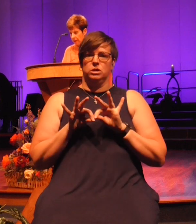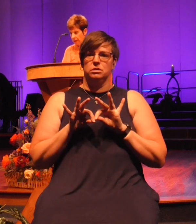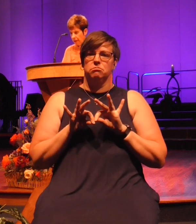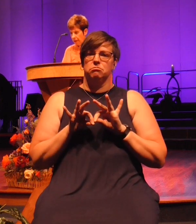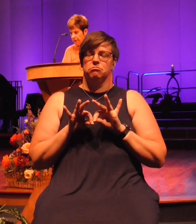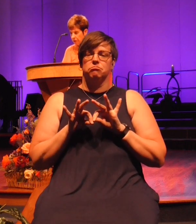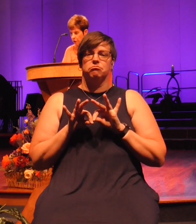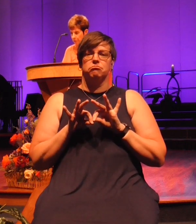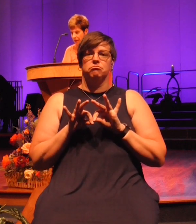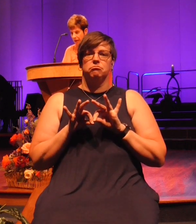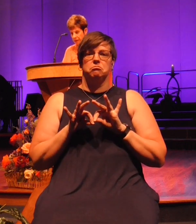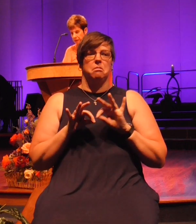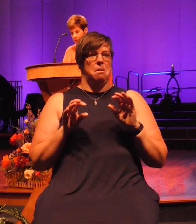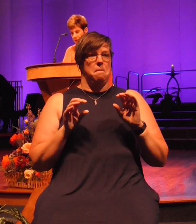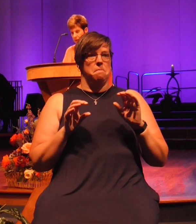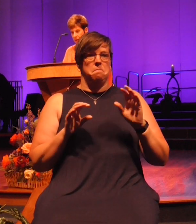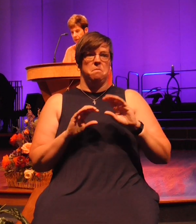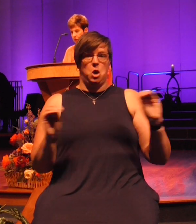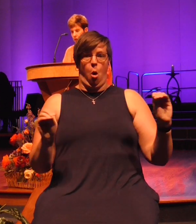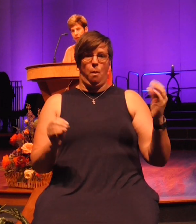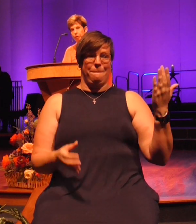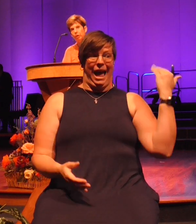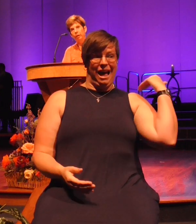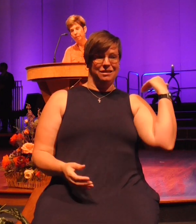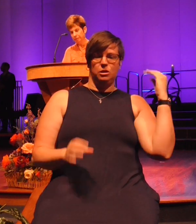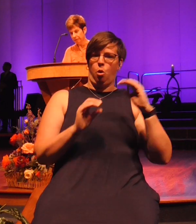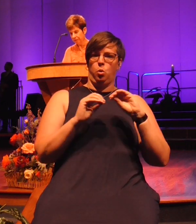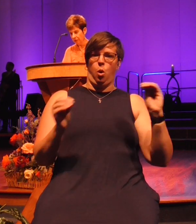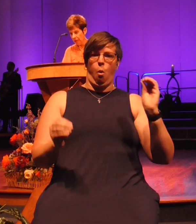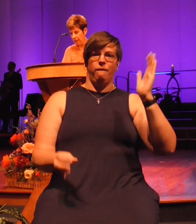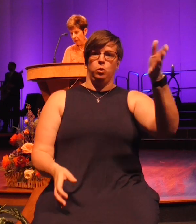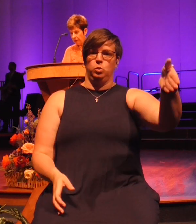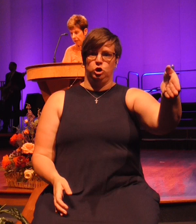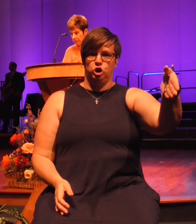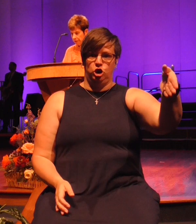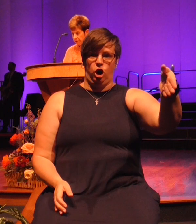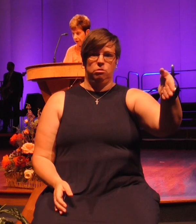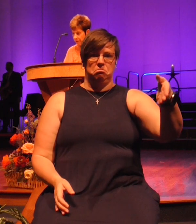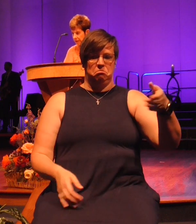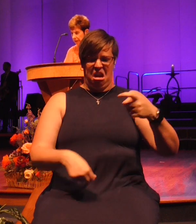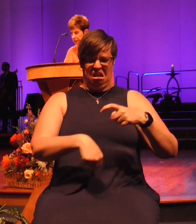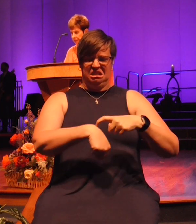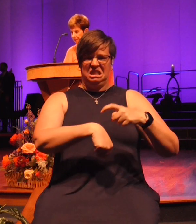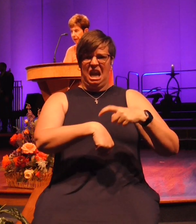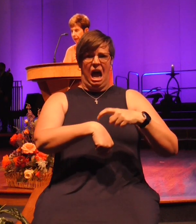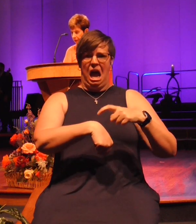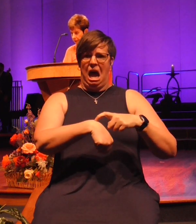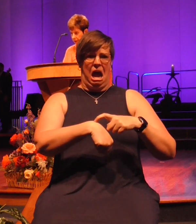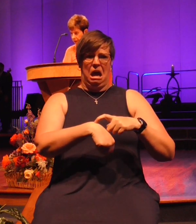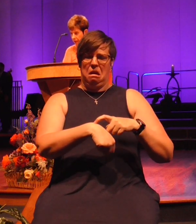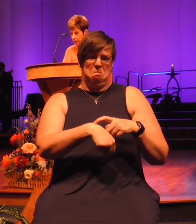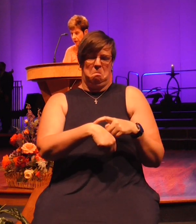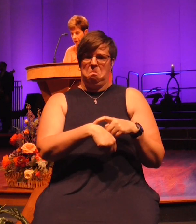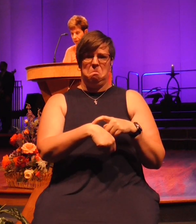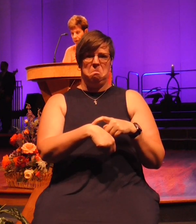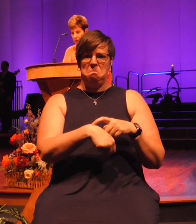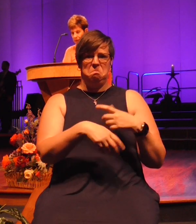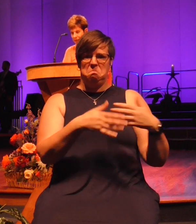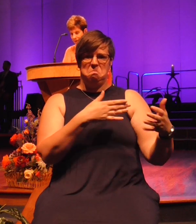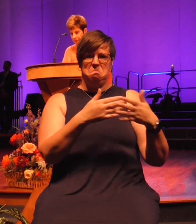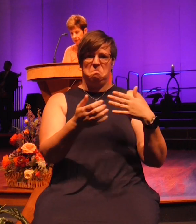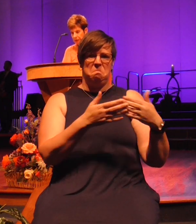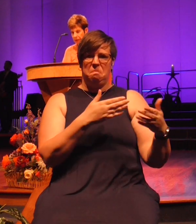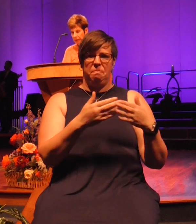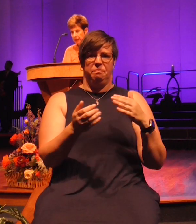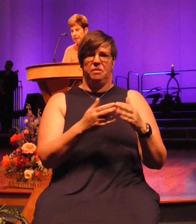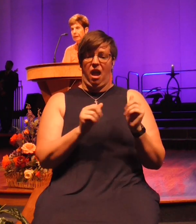important. There's no past and there's no future. Time is a very misleading thing, and